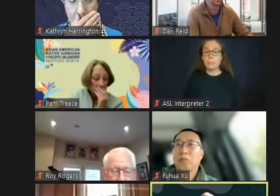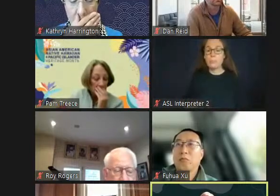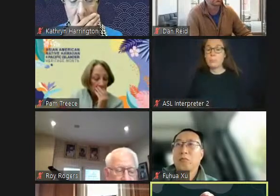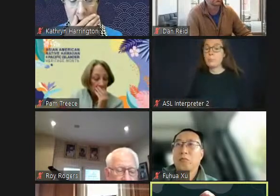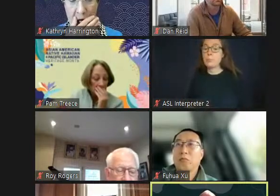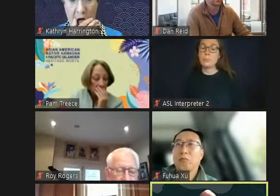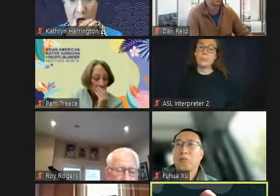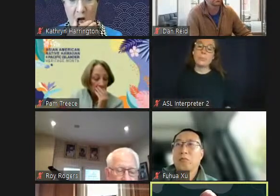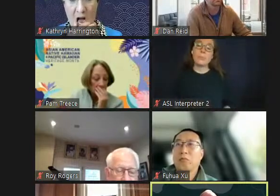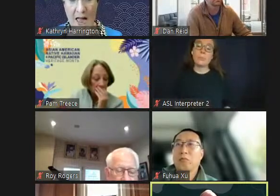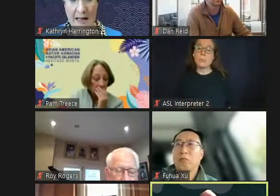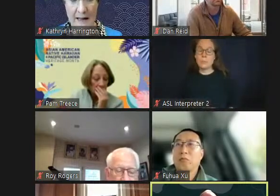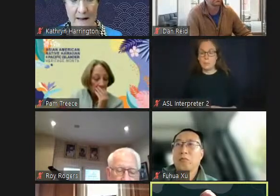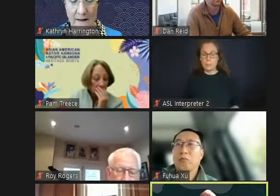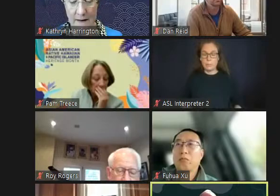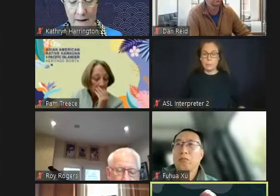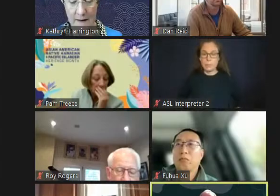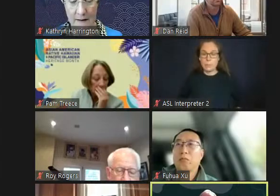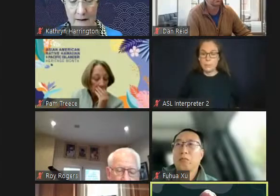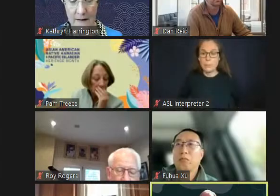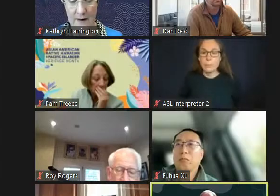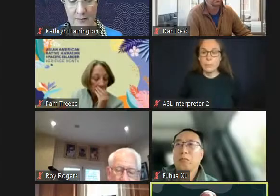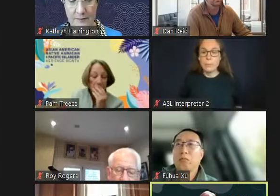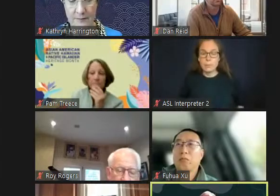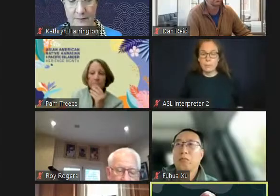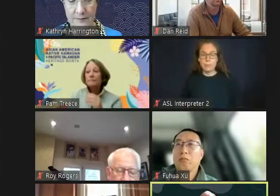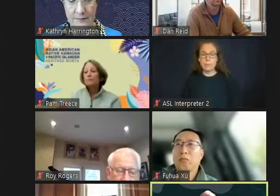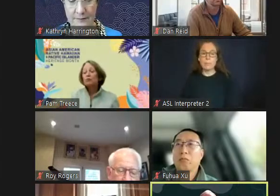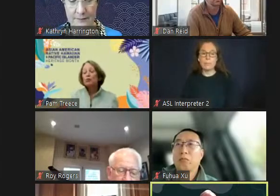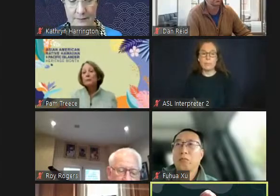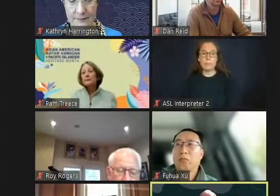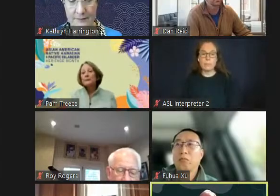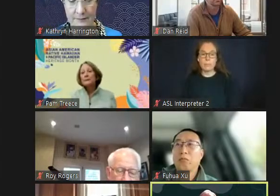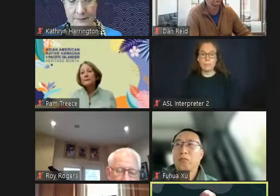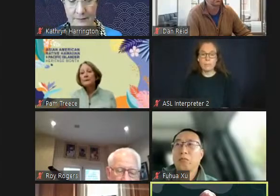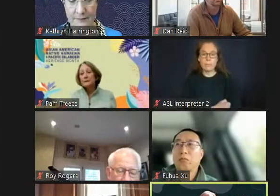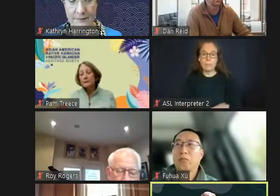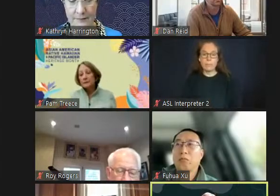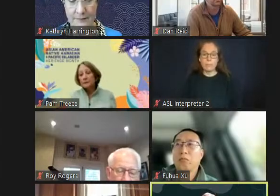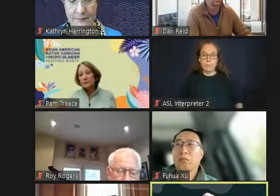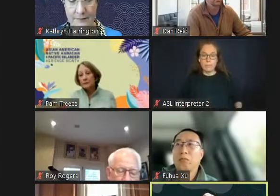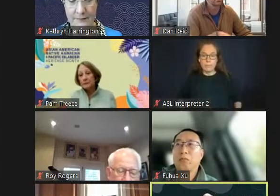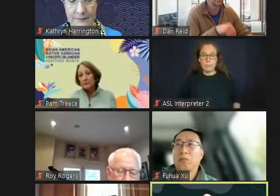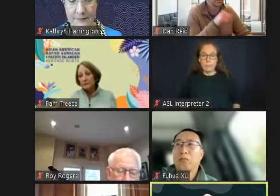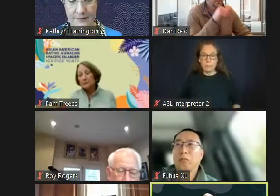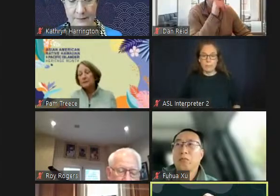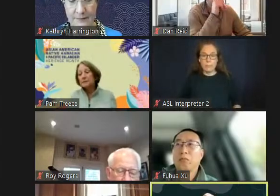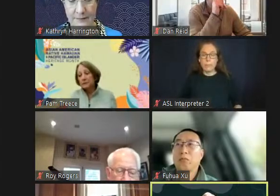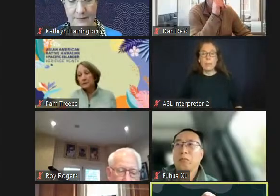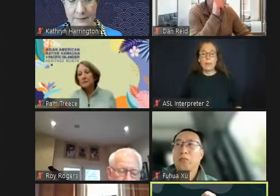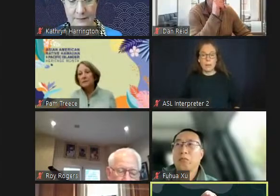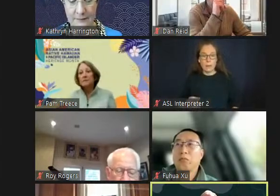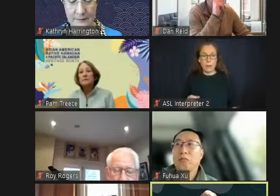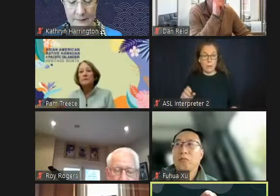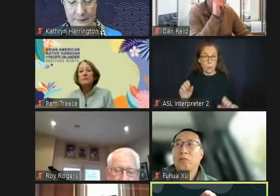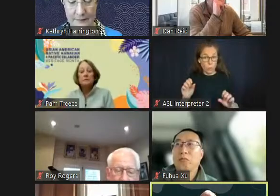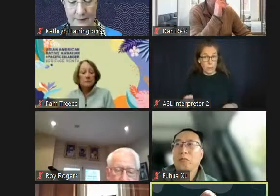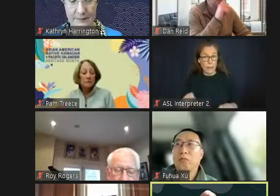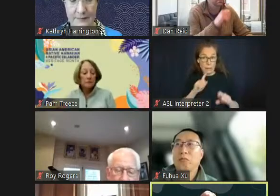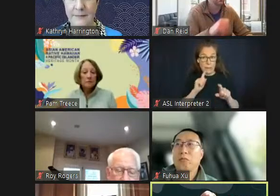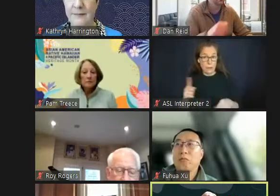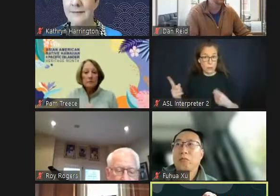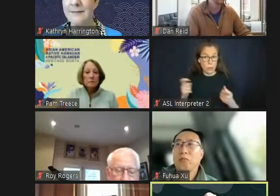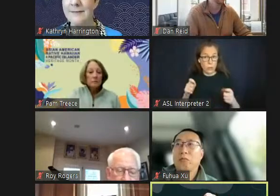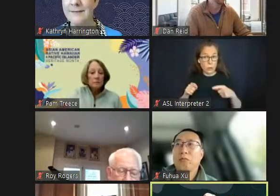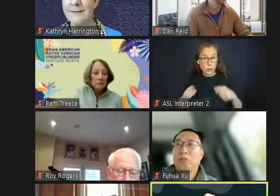And I would say we'll entertain questions along the way, but we do also have a defined period after the presentation for budget committee